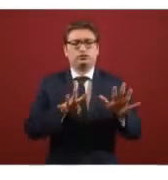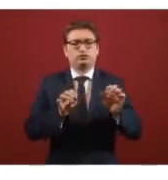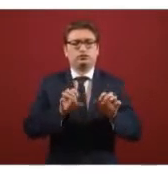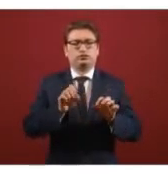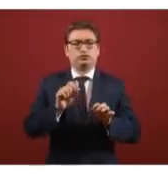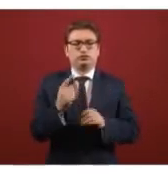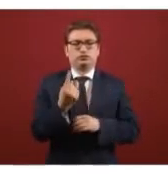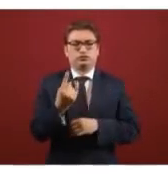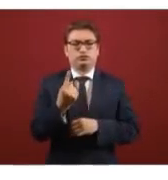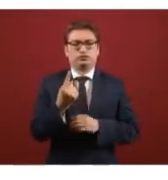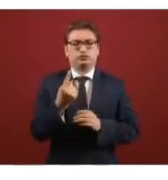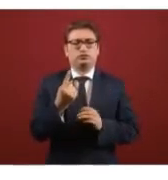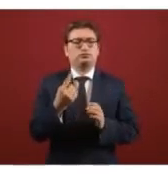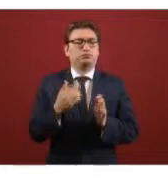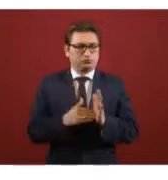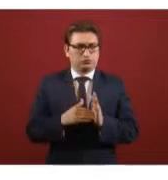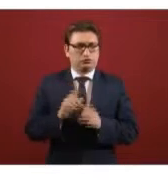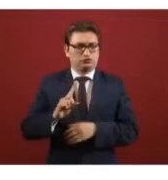was offered.